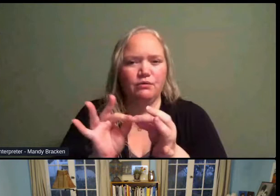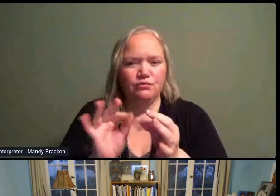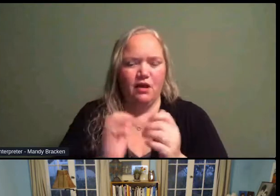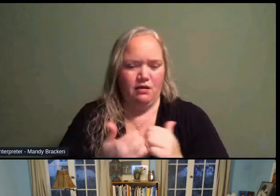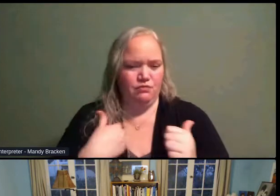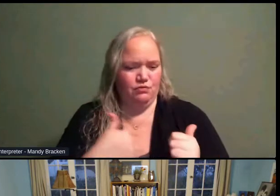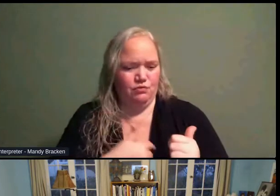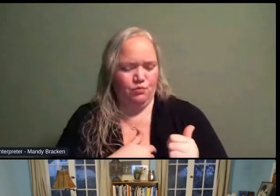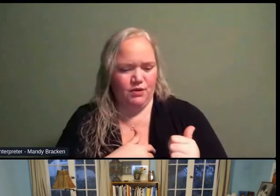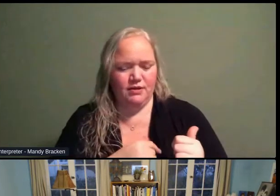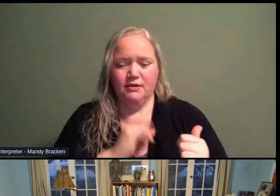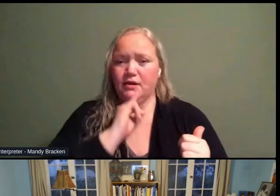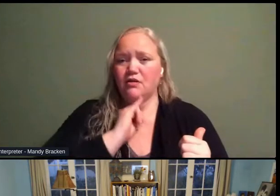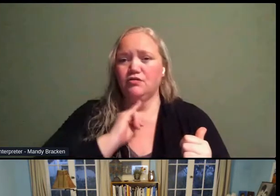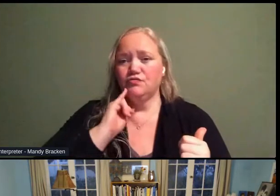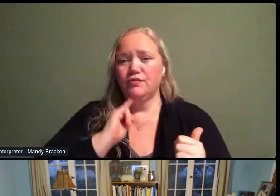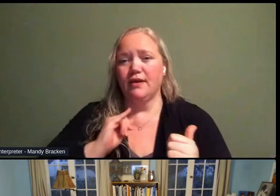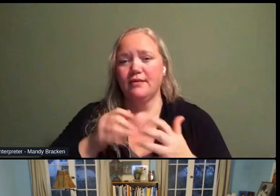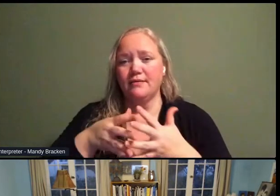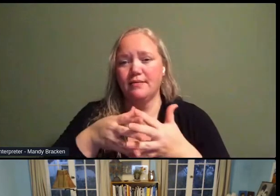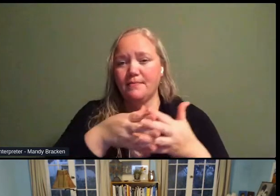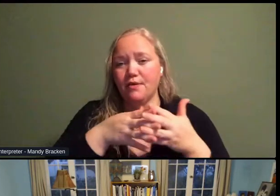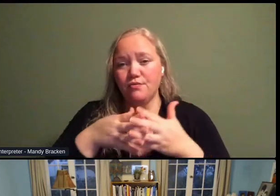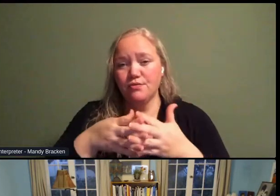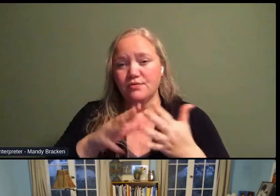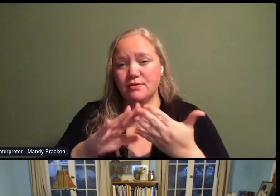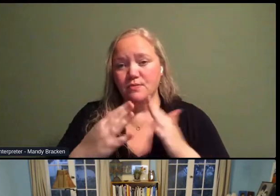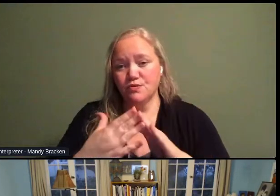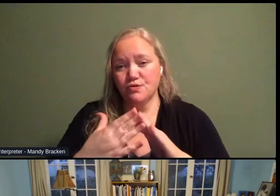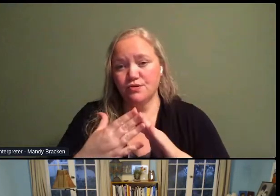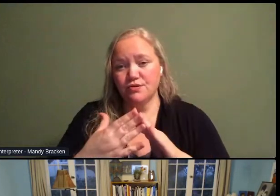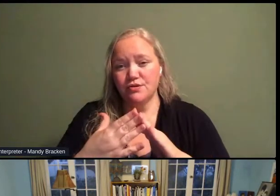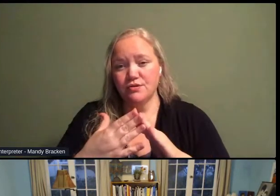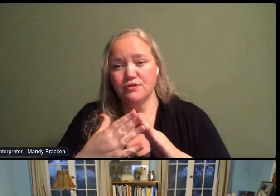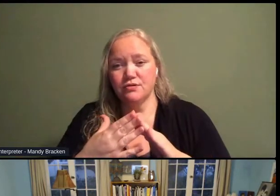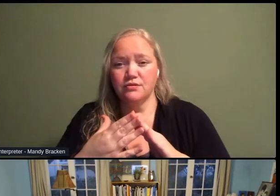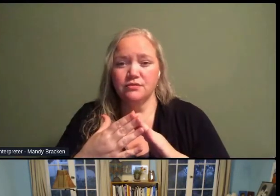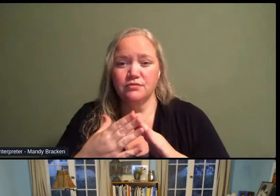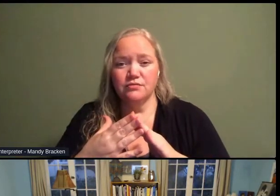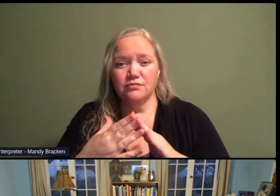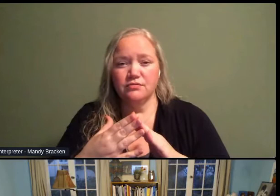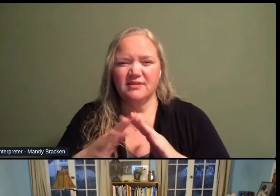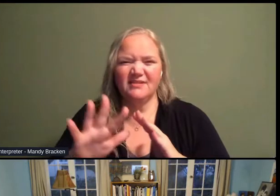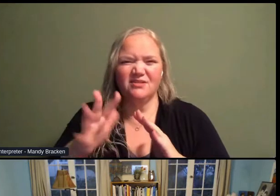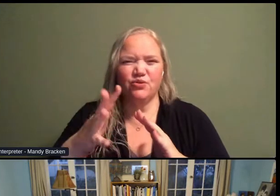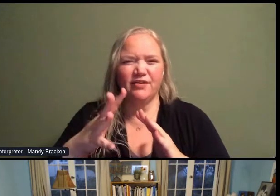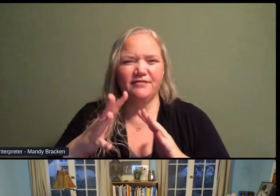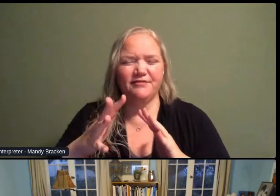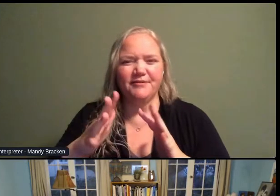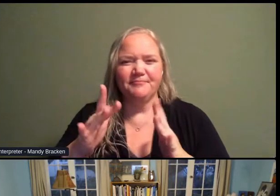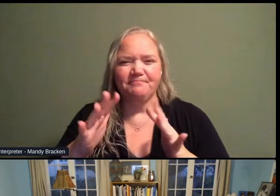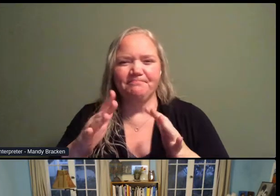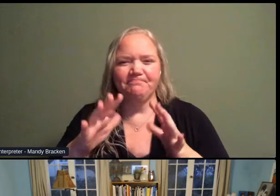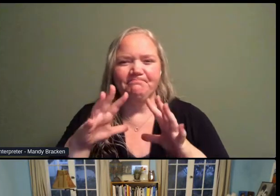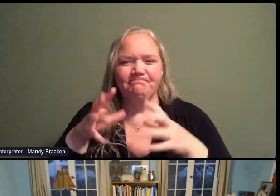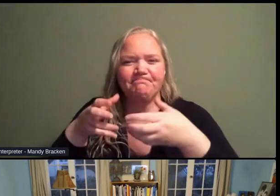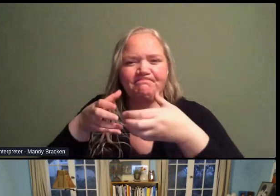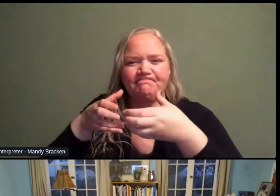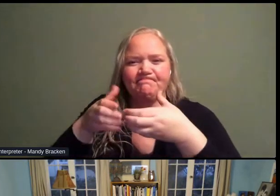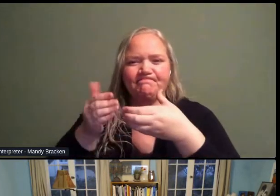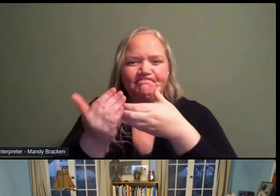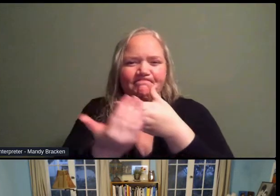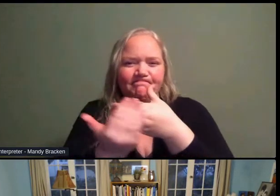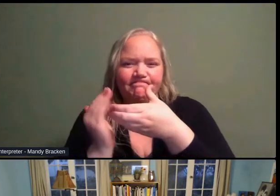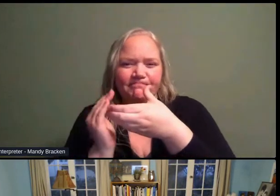kind of clustered or closed, be more open-minded and create more events where we